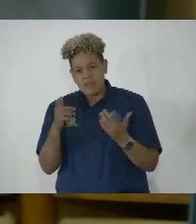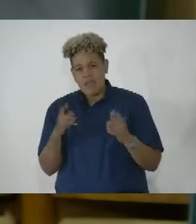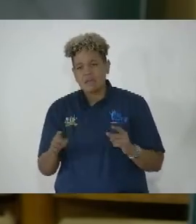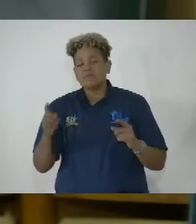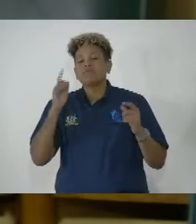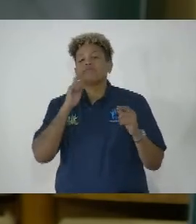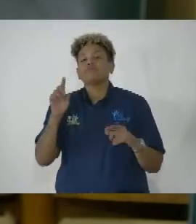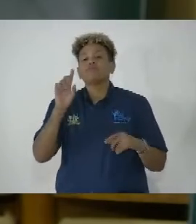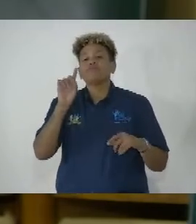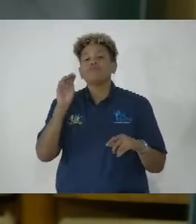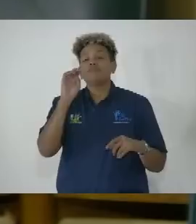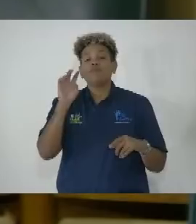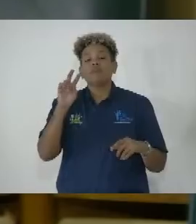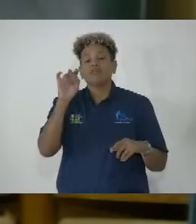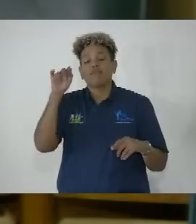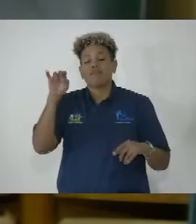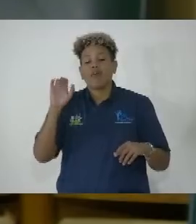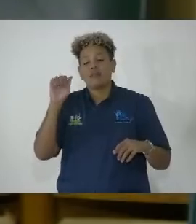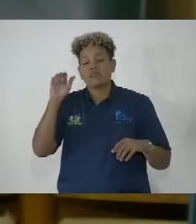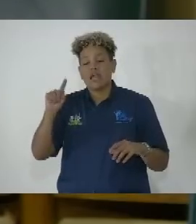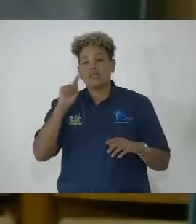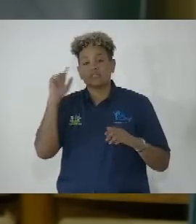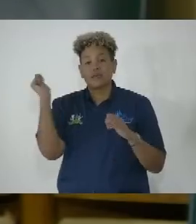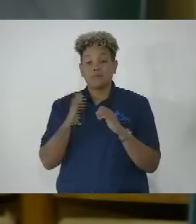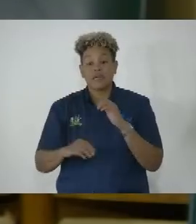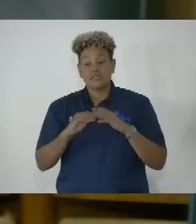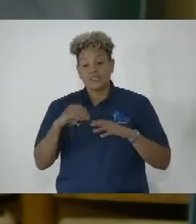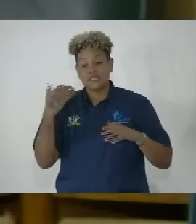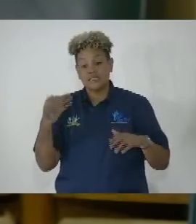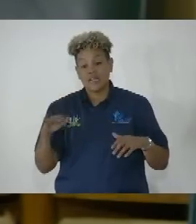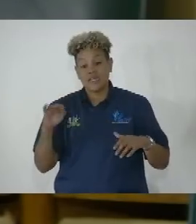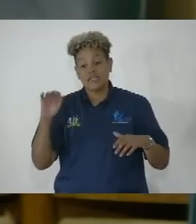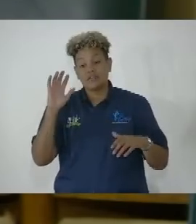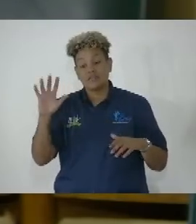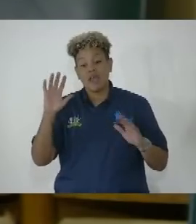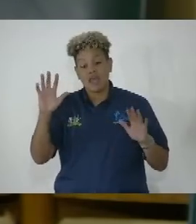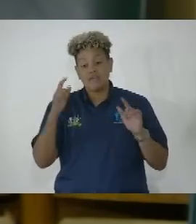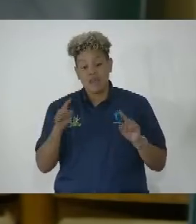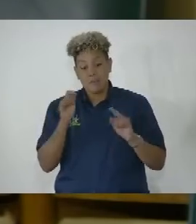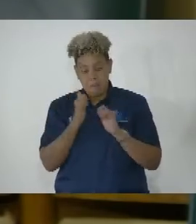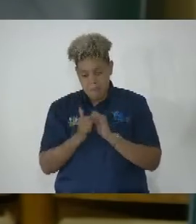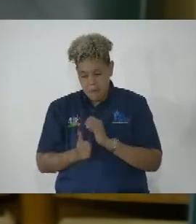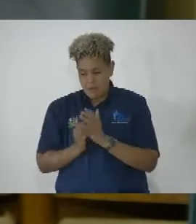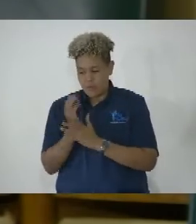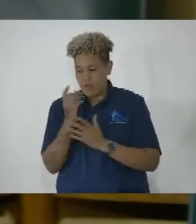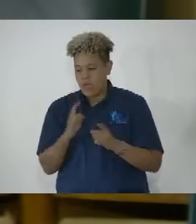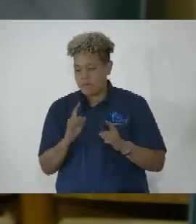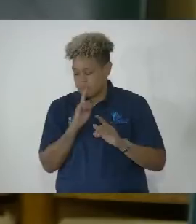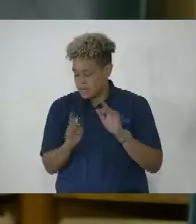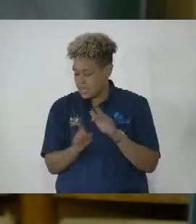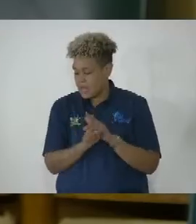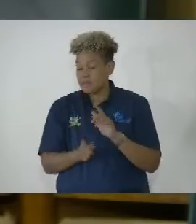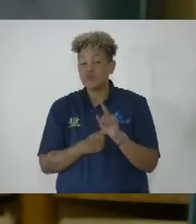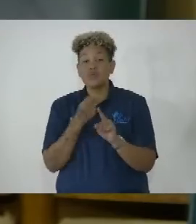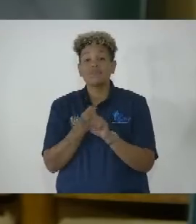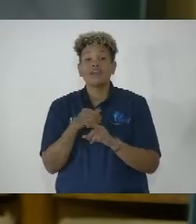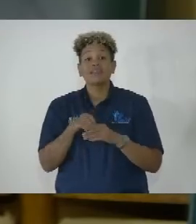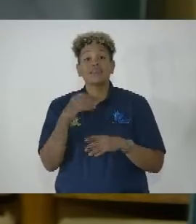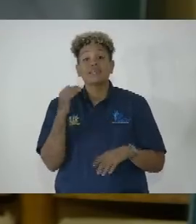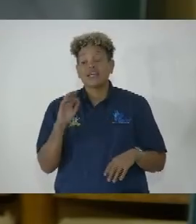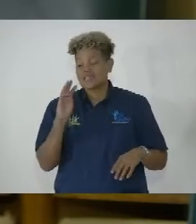the Domestic Violence Act was passed in 1995, came into effect in